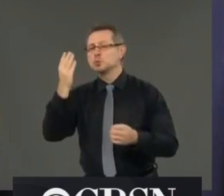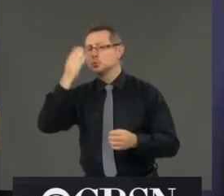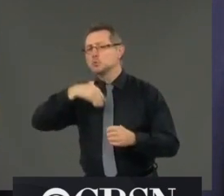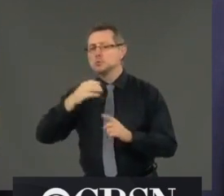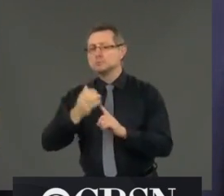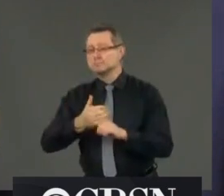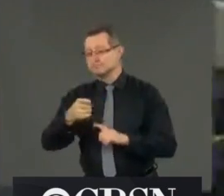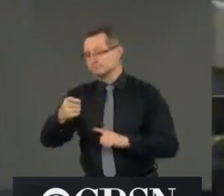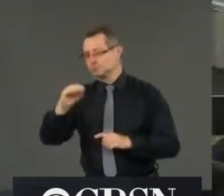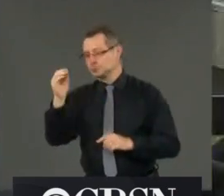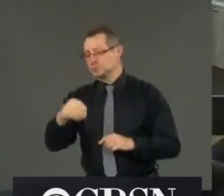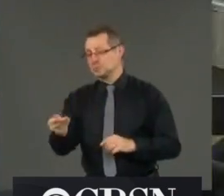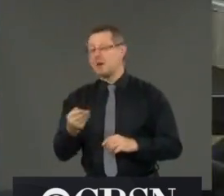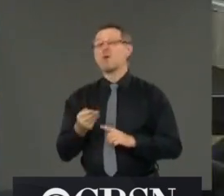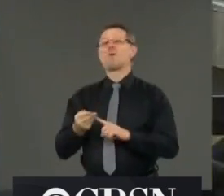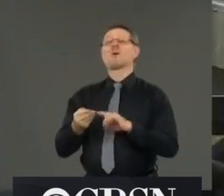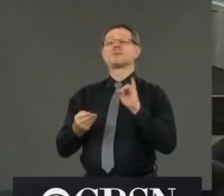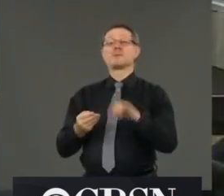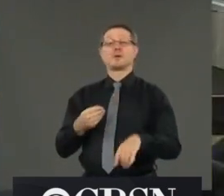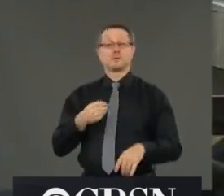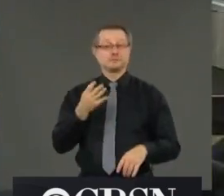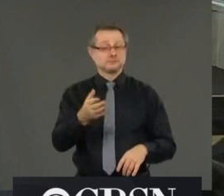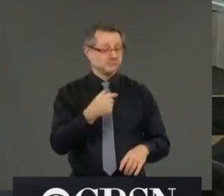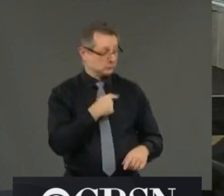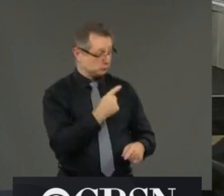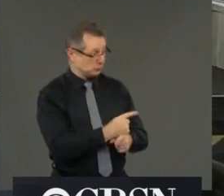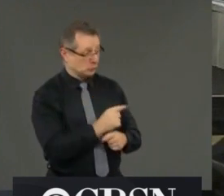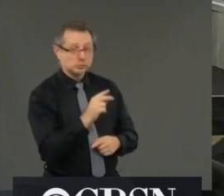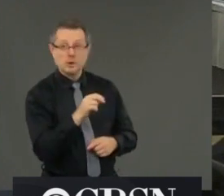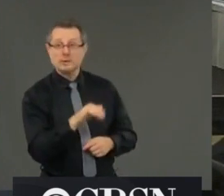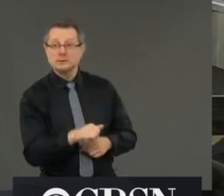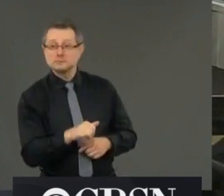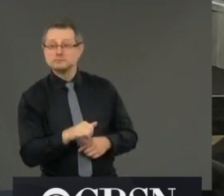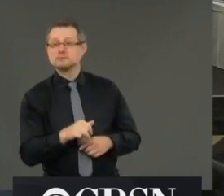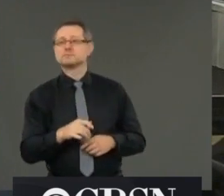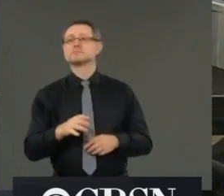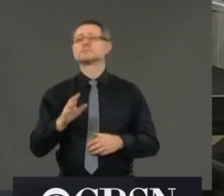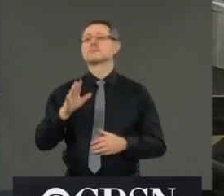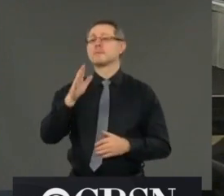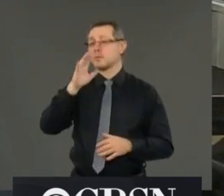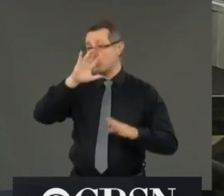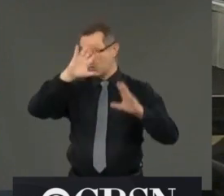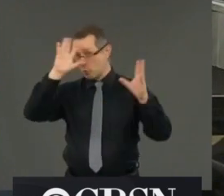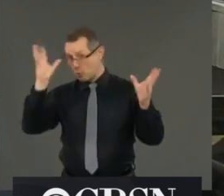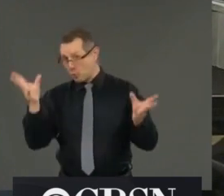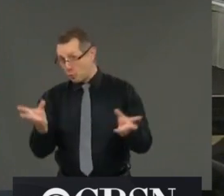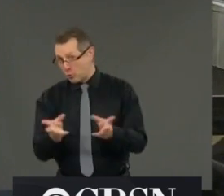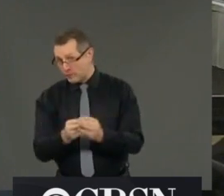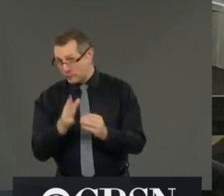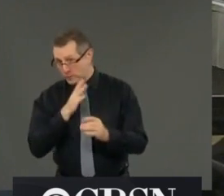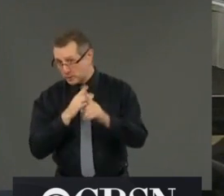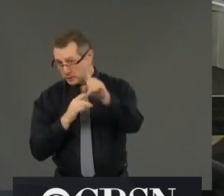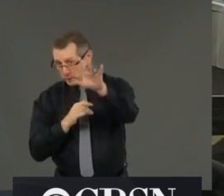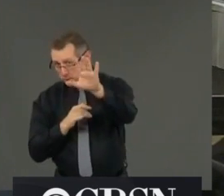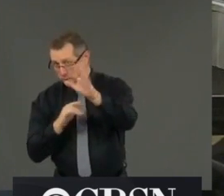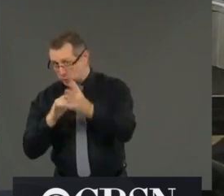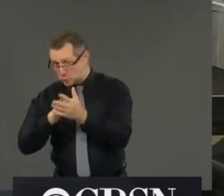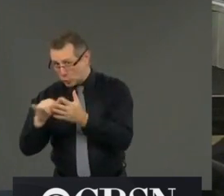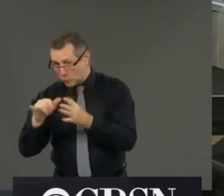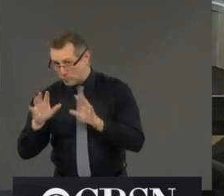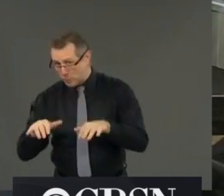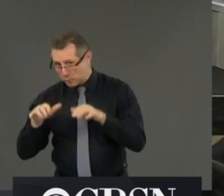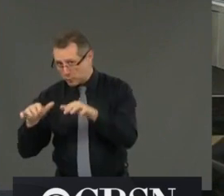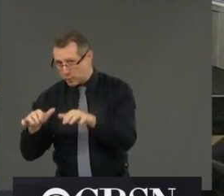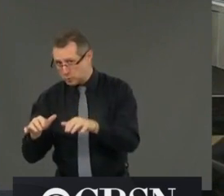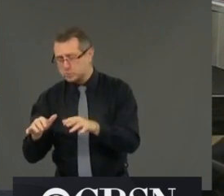Tony? Do you have that number for the overall population, or no, as of today? What number? Go ahead, Melissa. No, I just